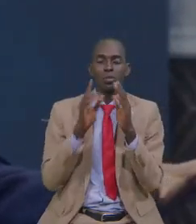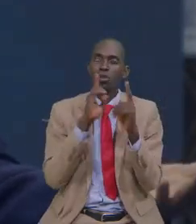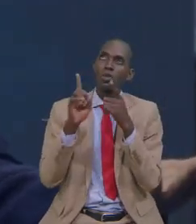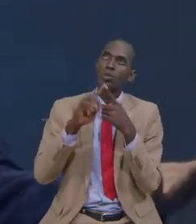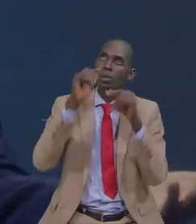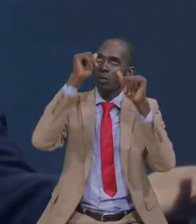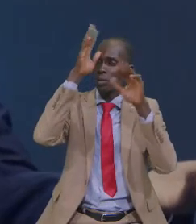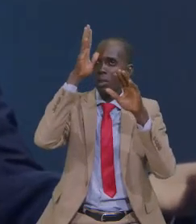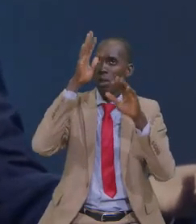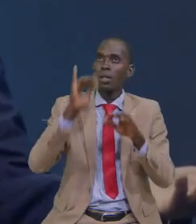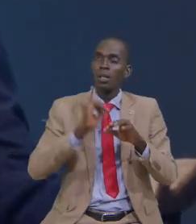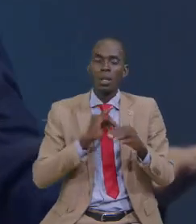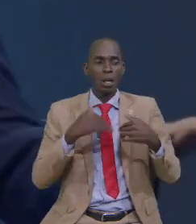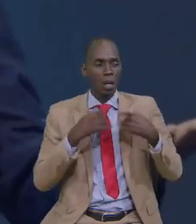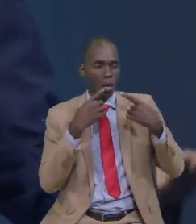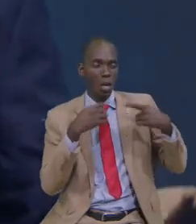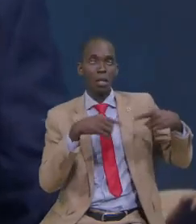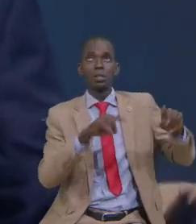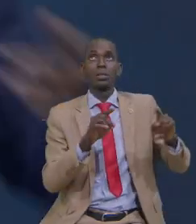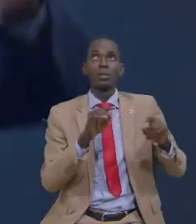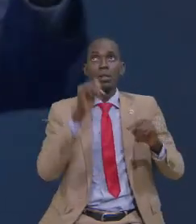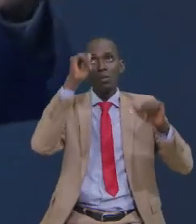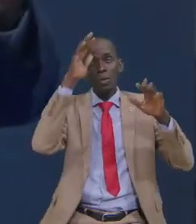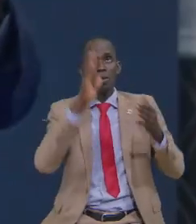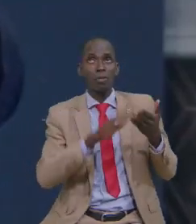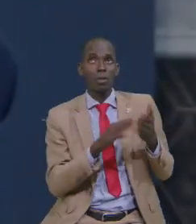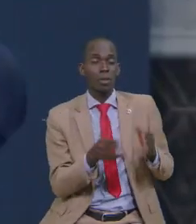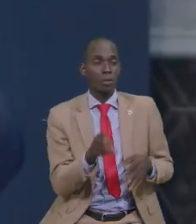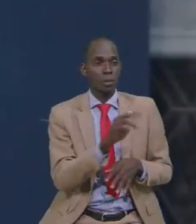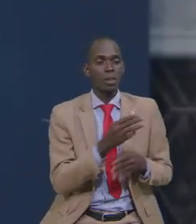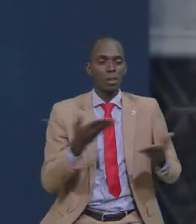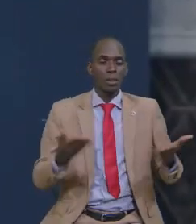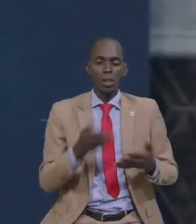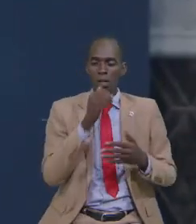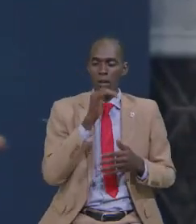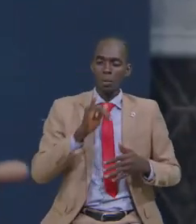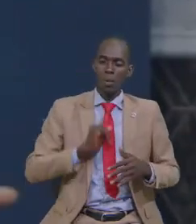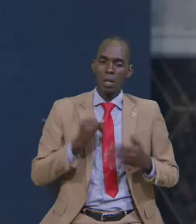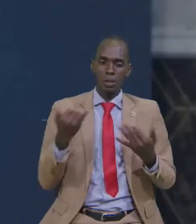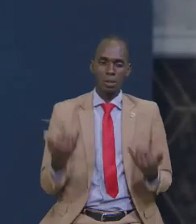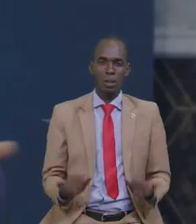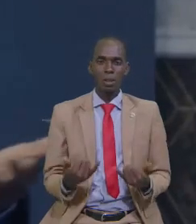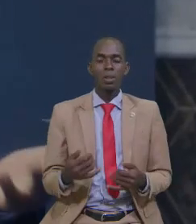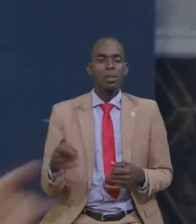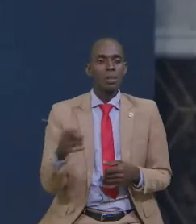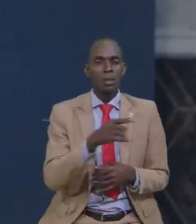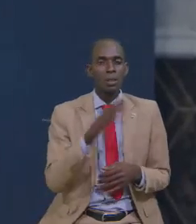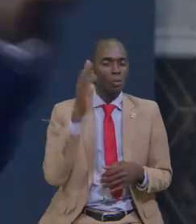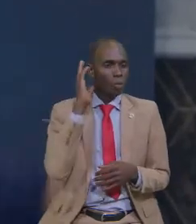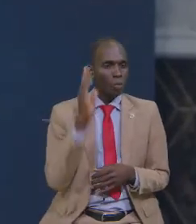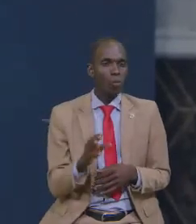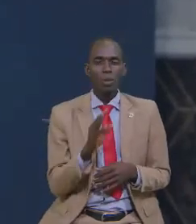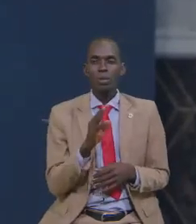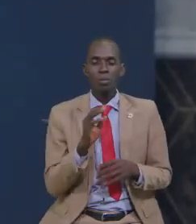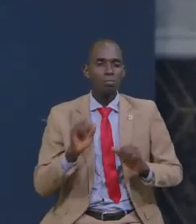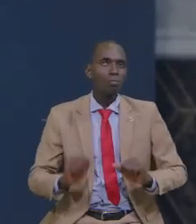Father, you forgive them. And here, minor, look at them. They're going to yield. They're going to surrender. They're going to